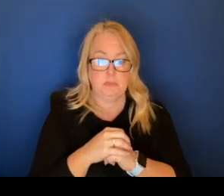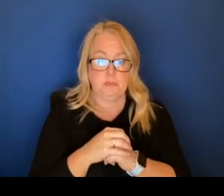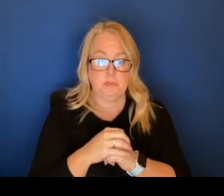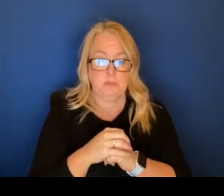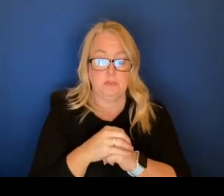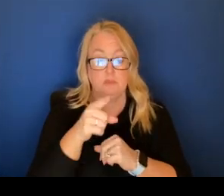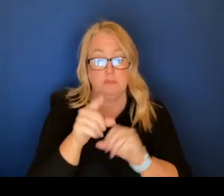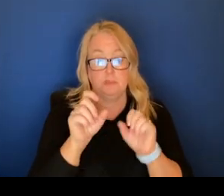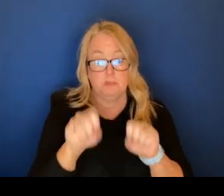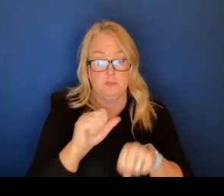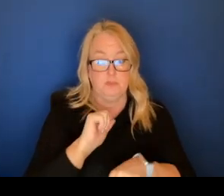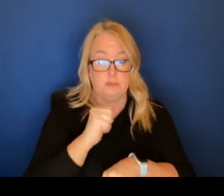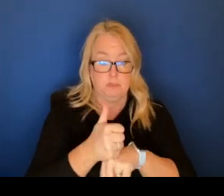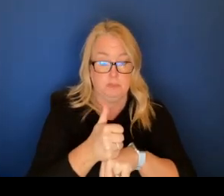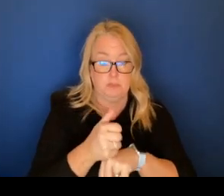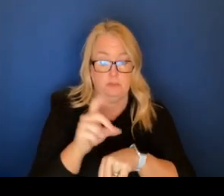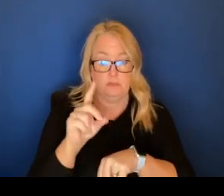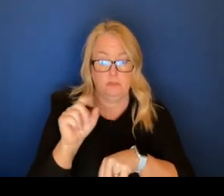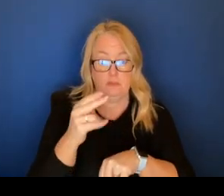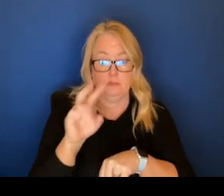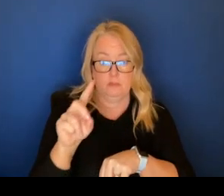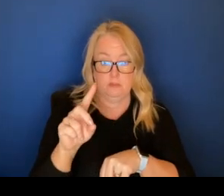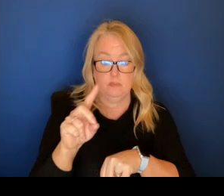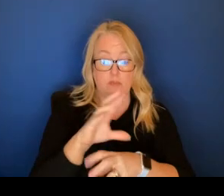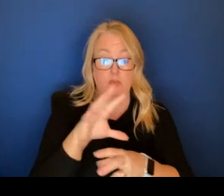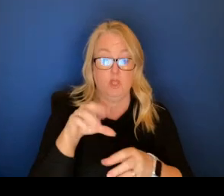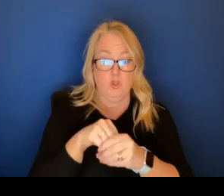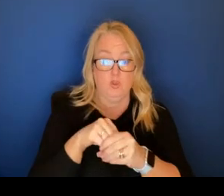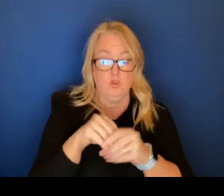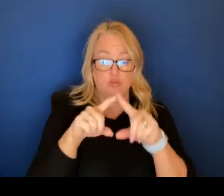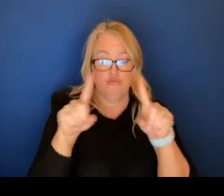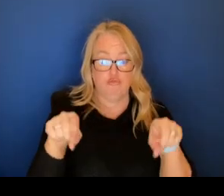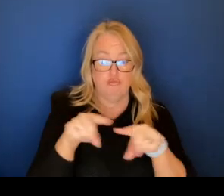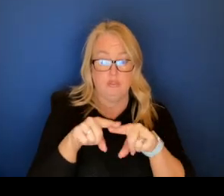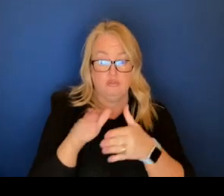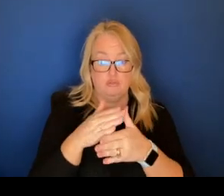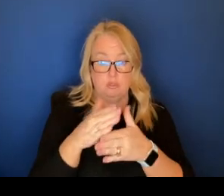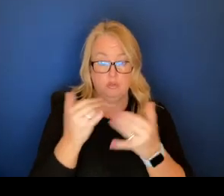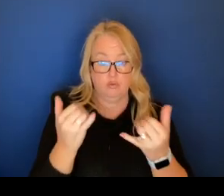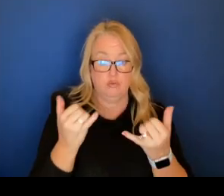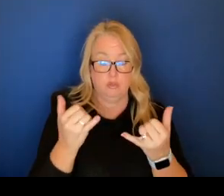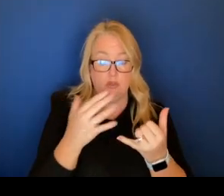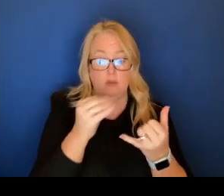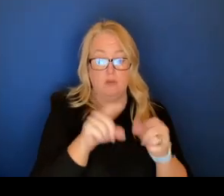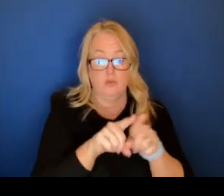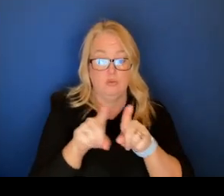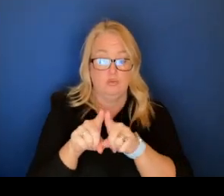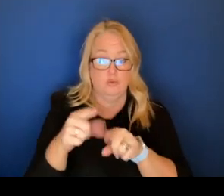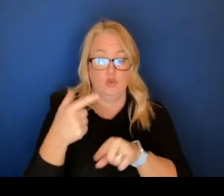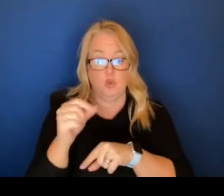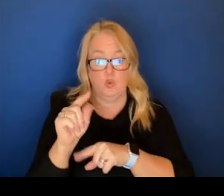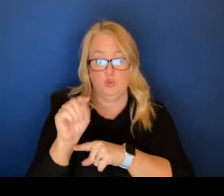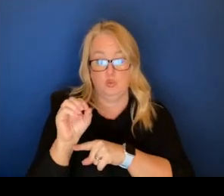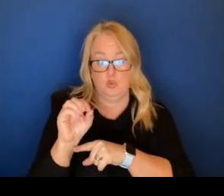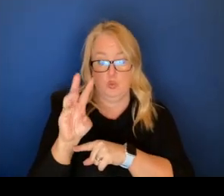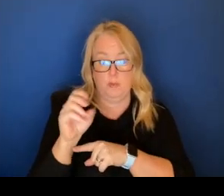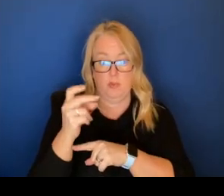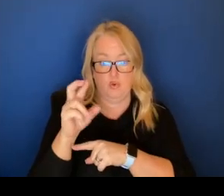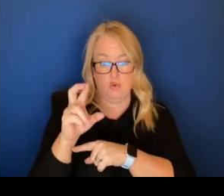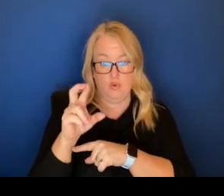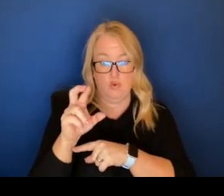You can set up the dashboard to include the screen that is being shared and the GoToWebinar